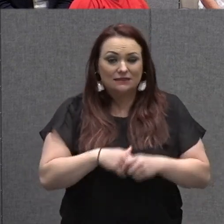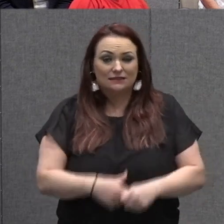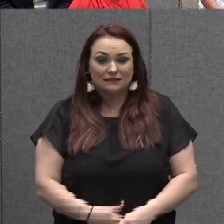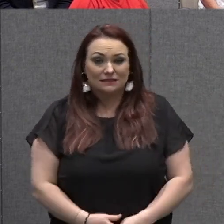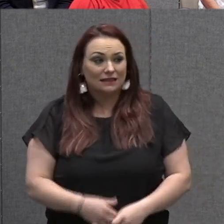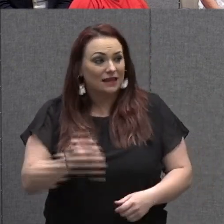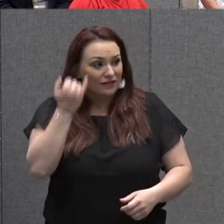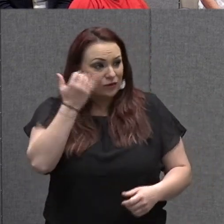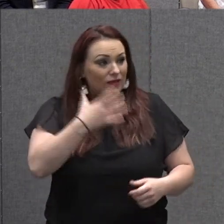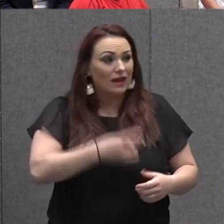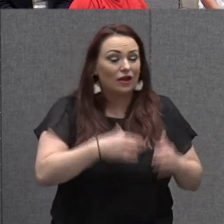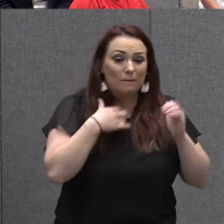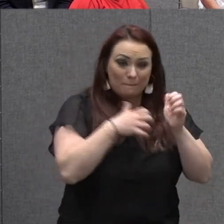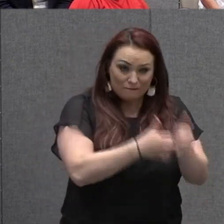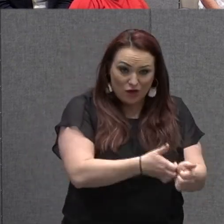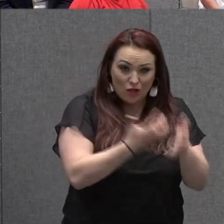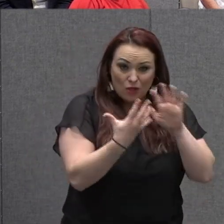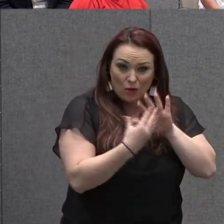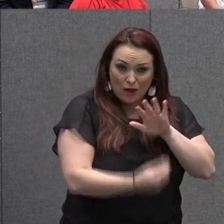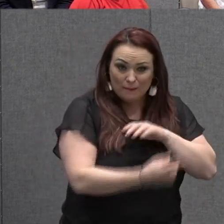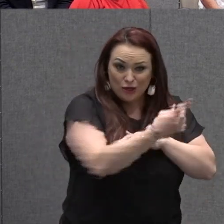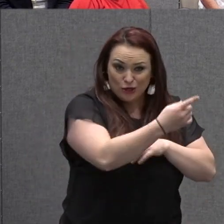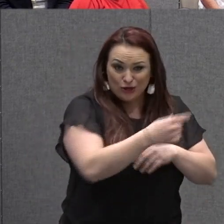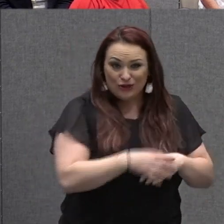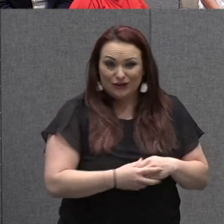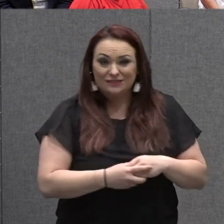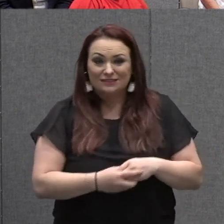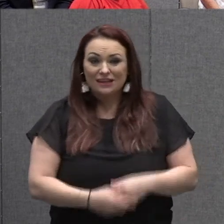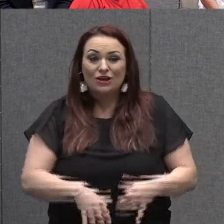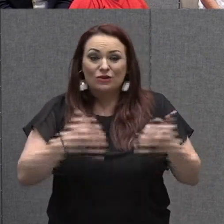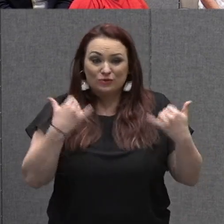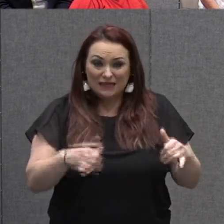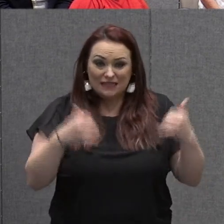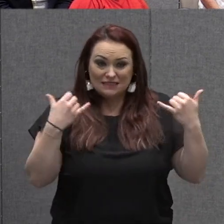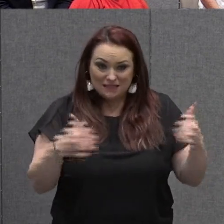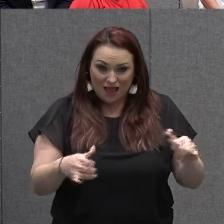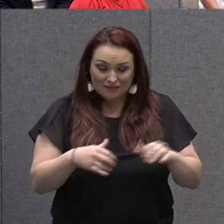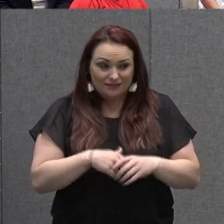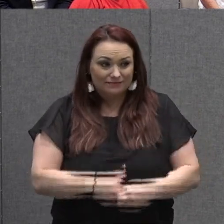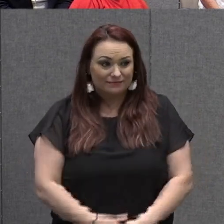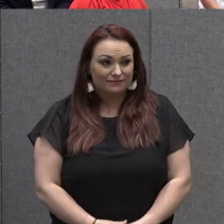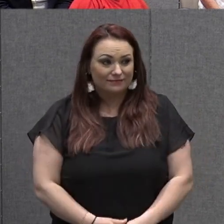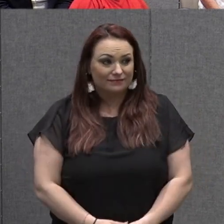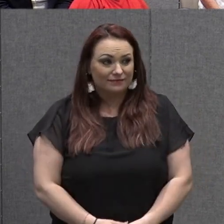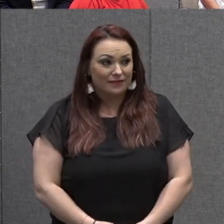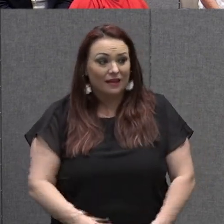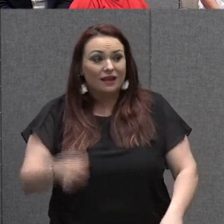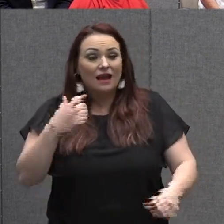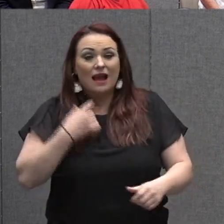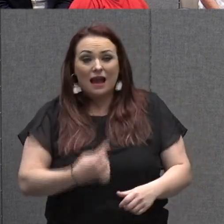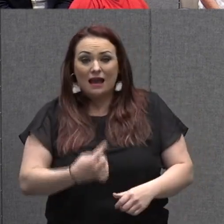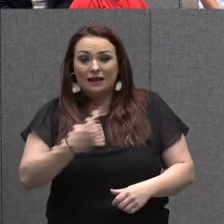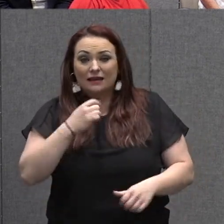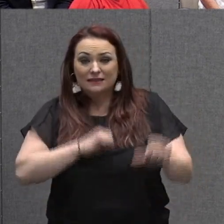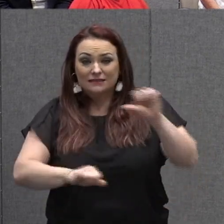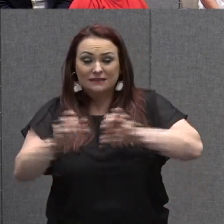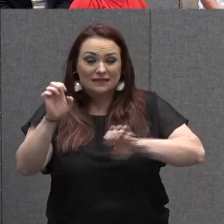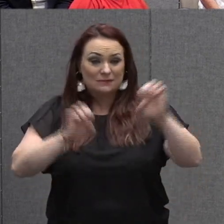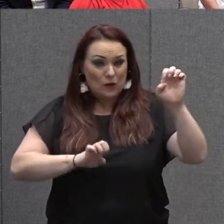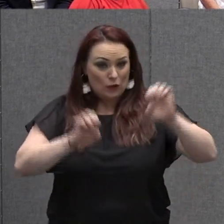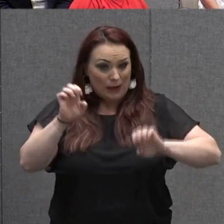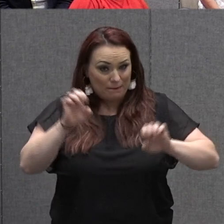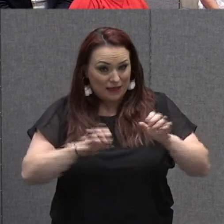Recess. If you like this one, play with her. Recess. Good. Recess. How about science?